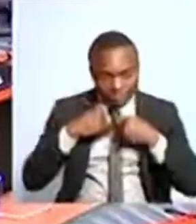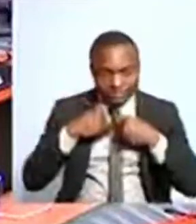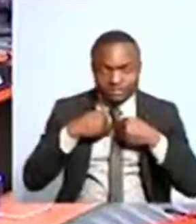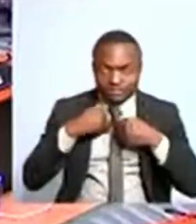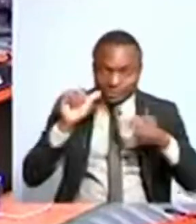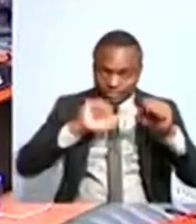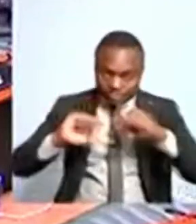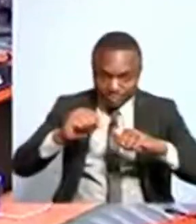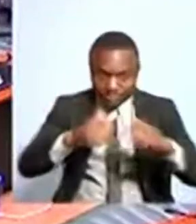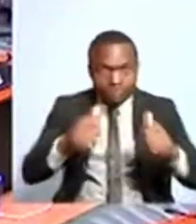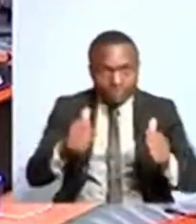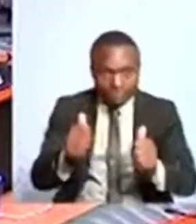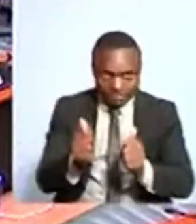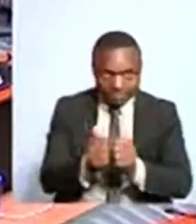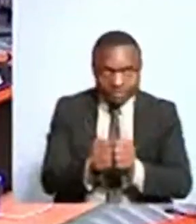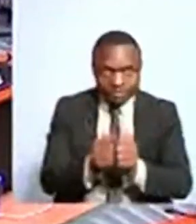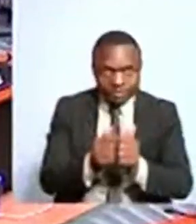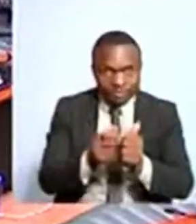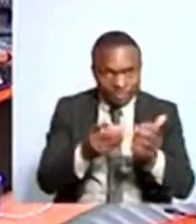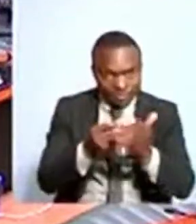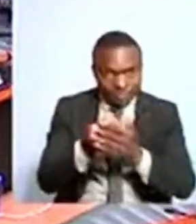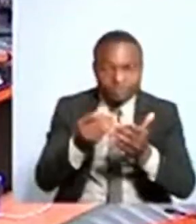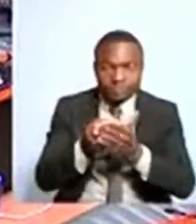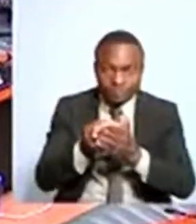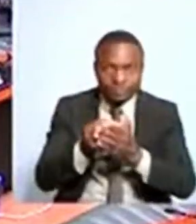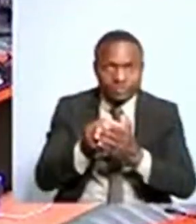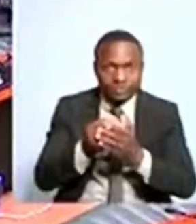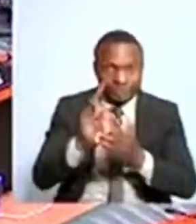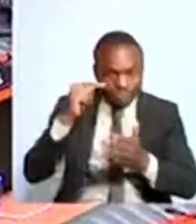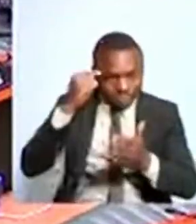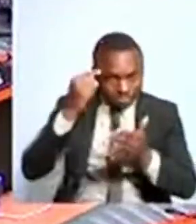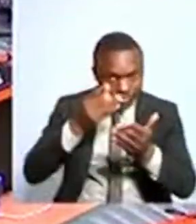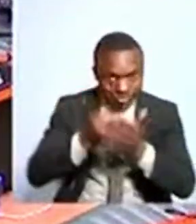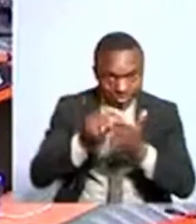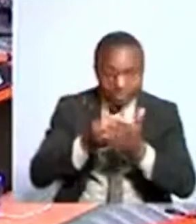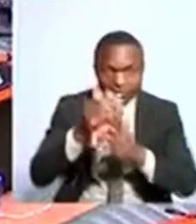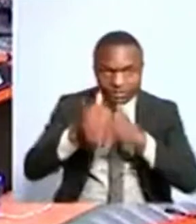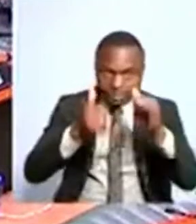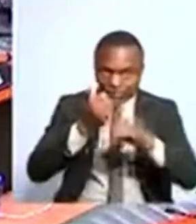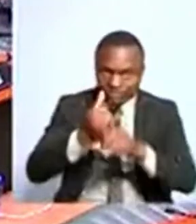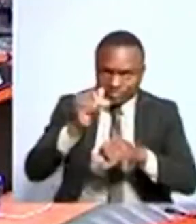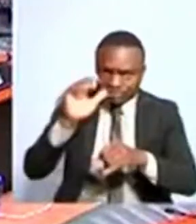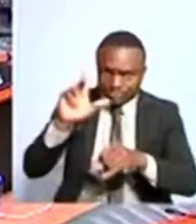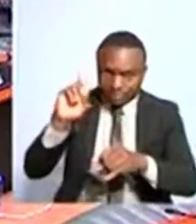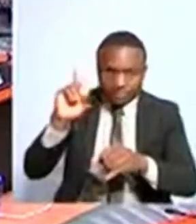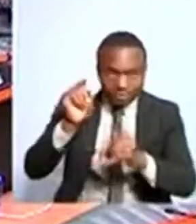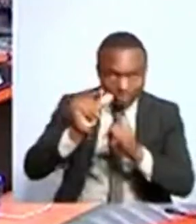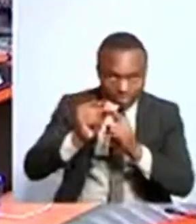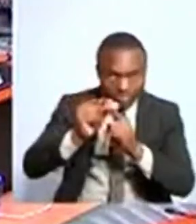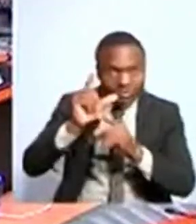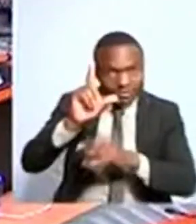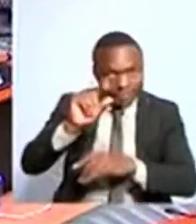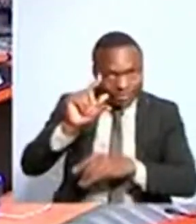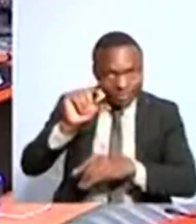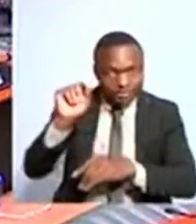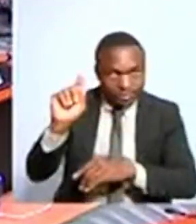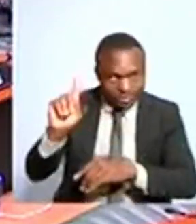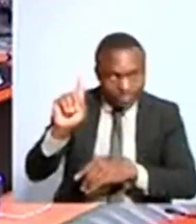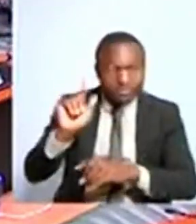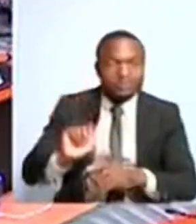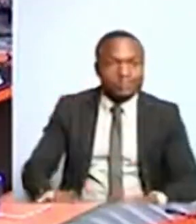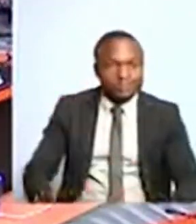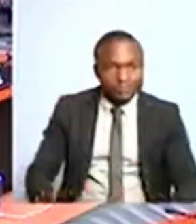of the Auditor General on the accounts of the Republic of the financial year ended 31st December 2021 for